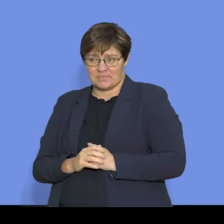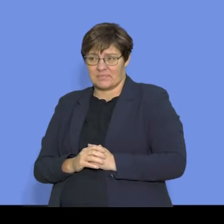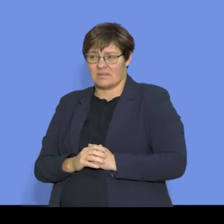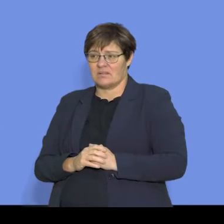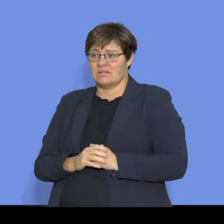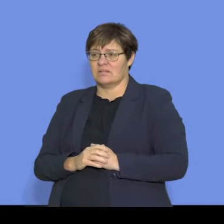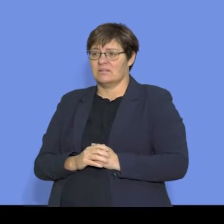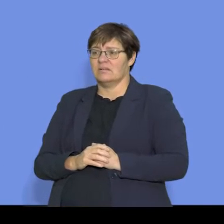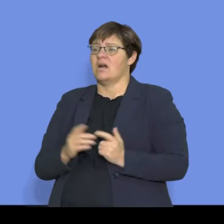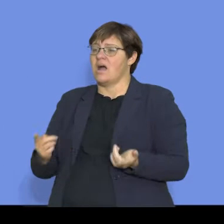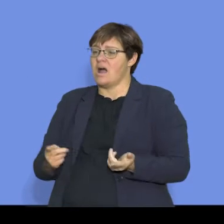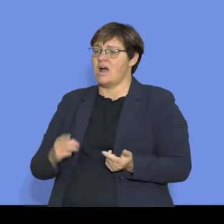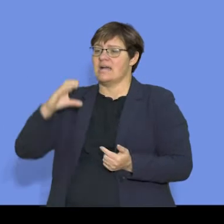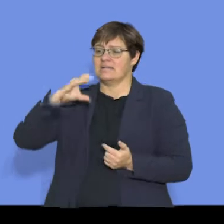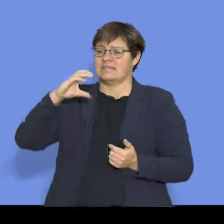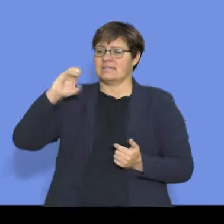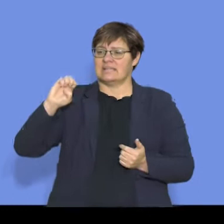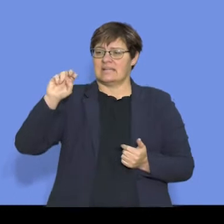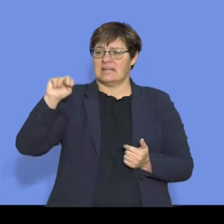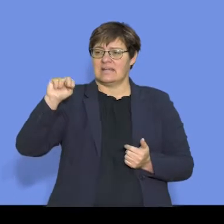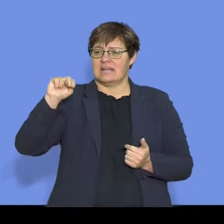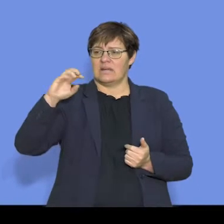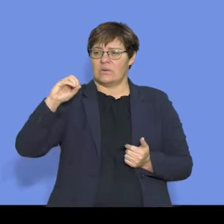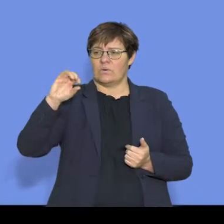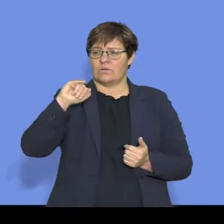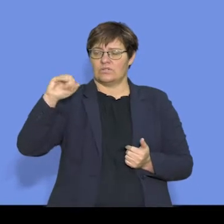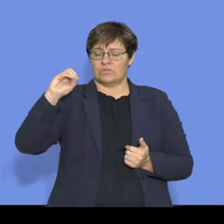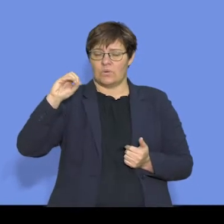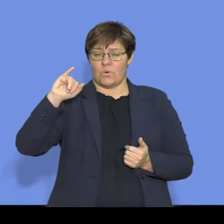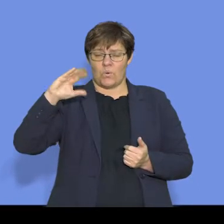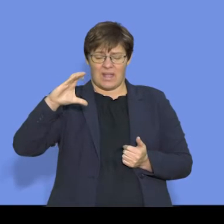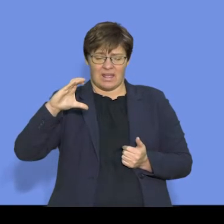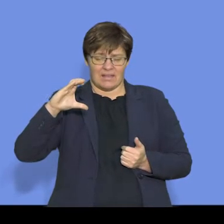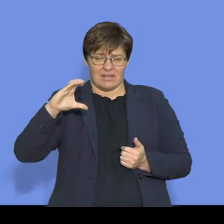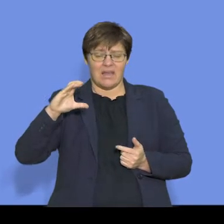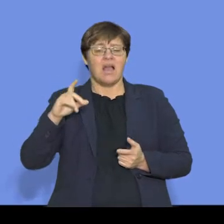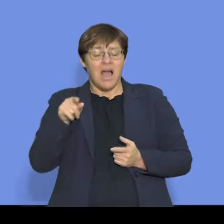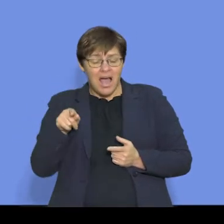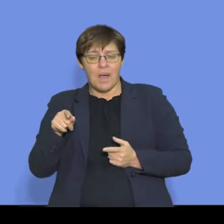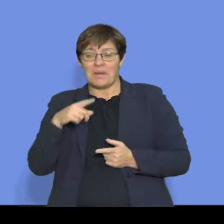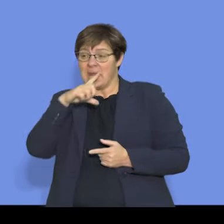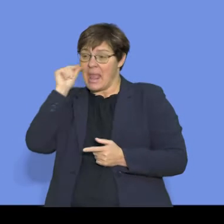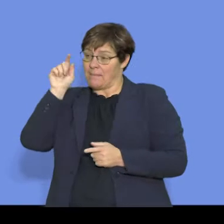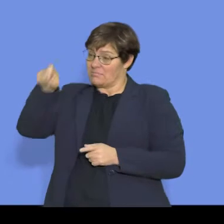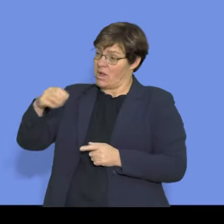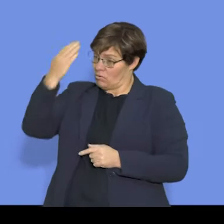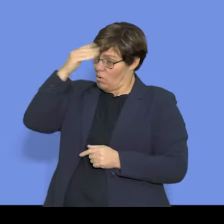in the Cenozoic era, there are also different periods, but you don't need to know the names of those.